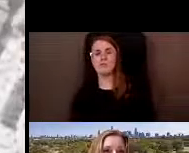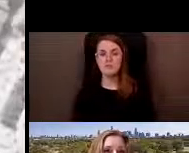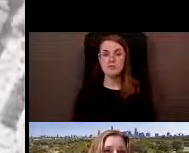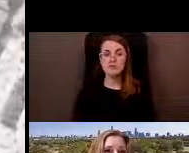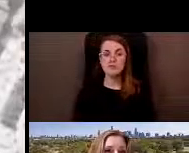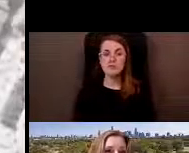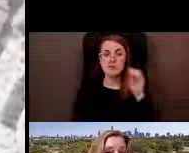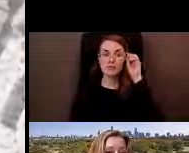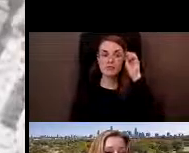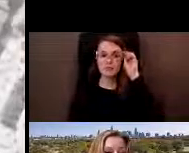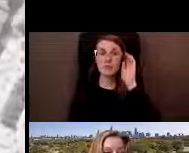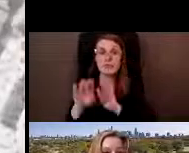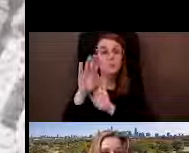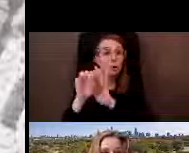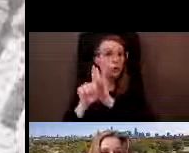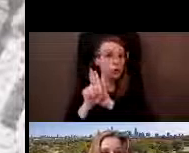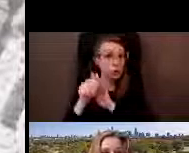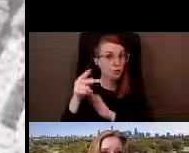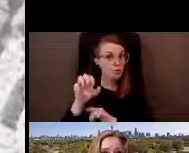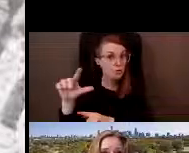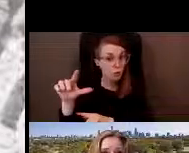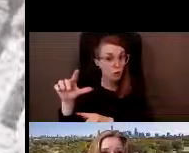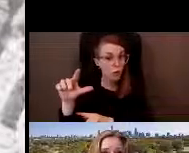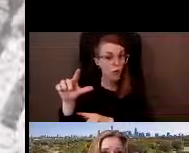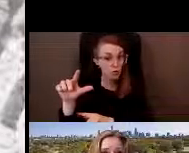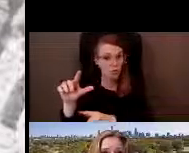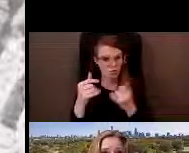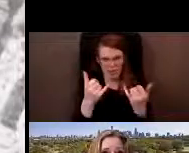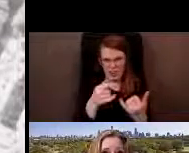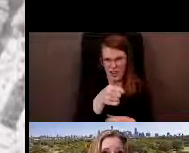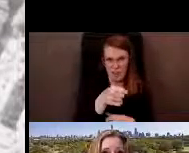Here's the Barton Springs pool area again today.